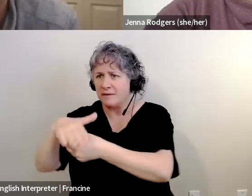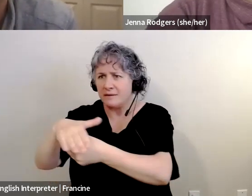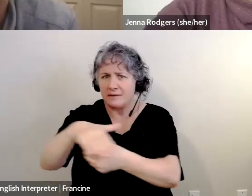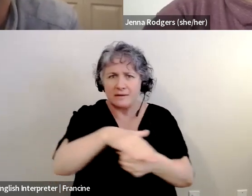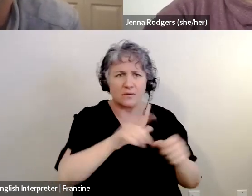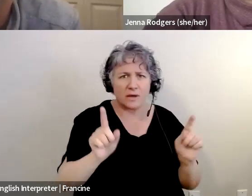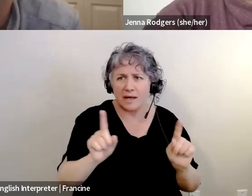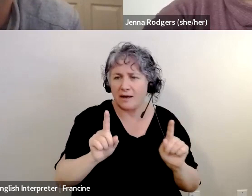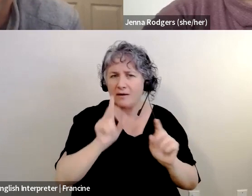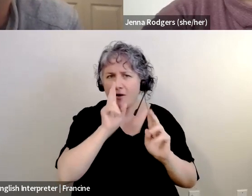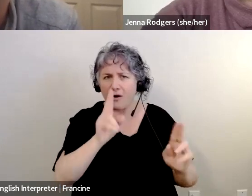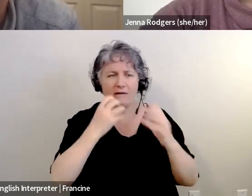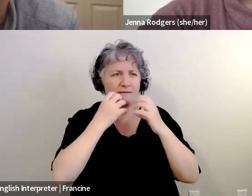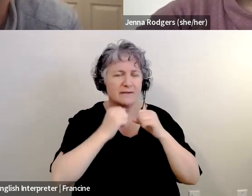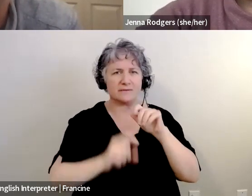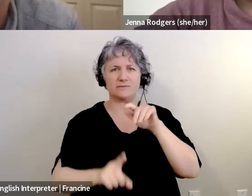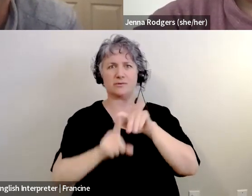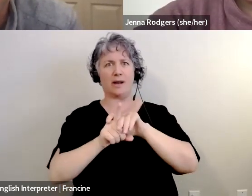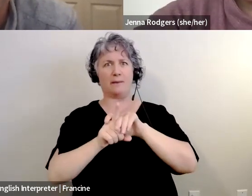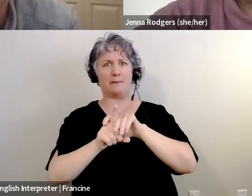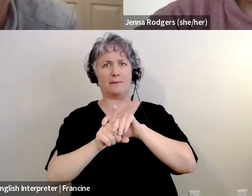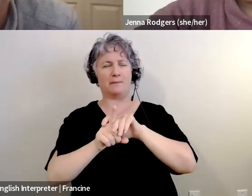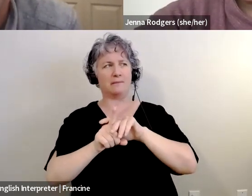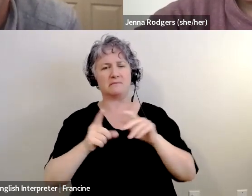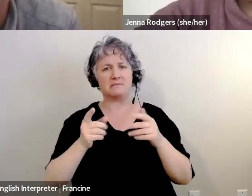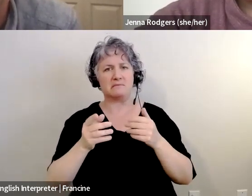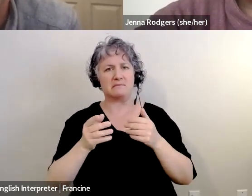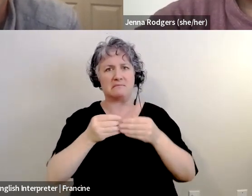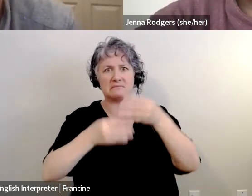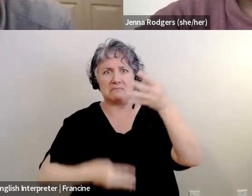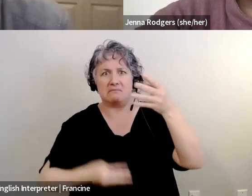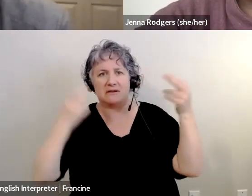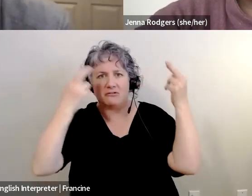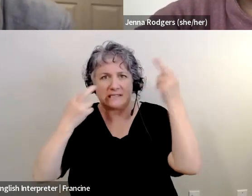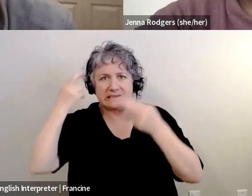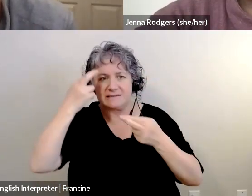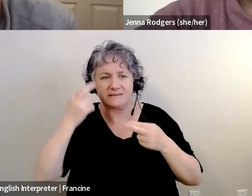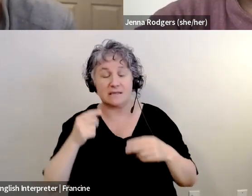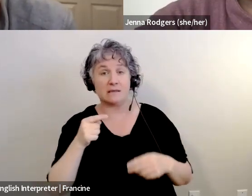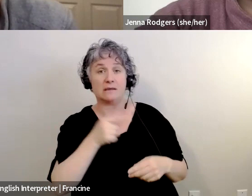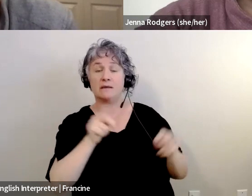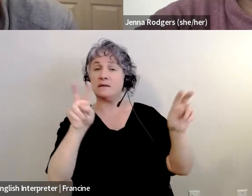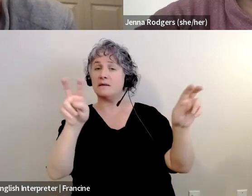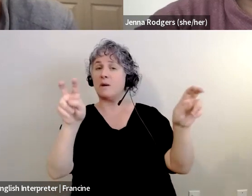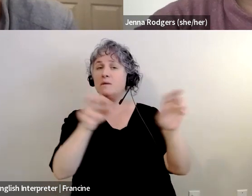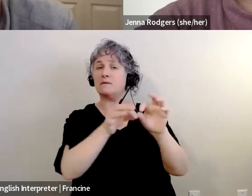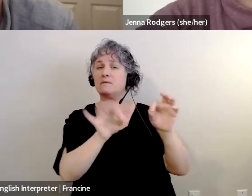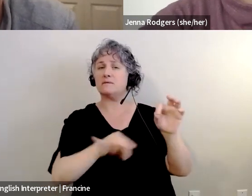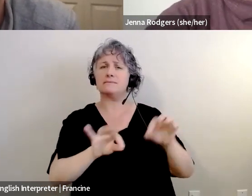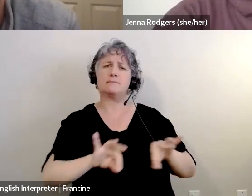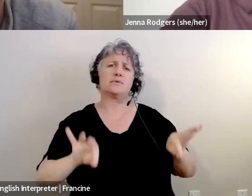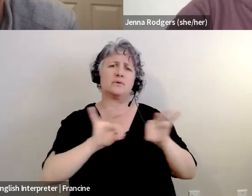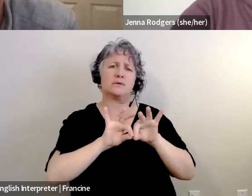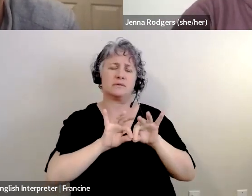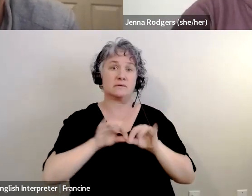value all that to show that we've all shown up for whatever reasons. This quote is important, and specifically for